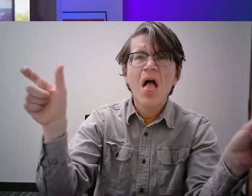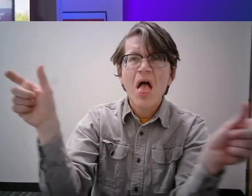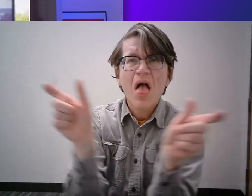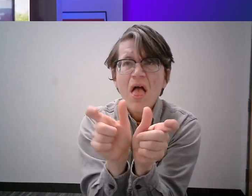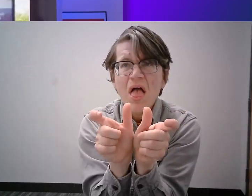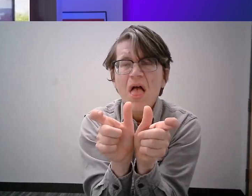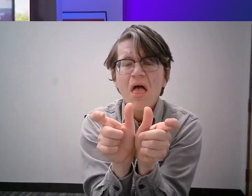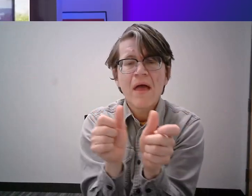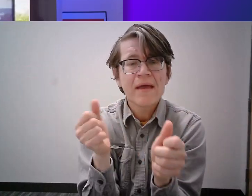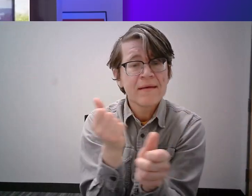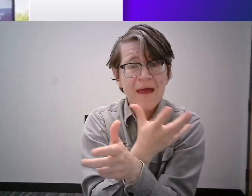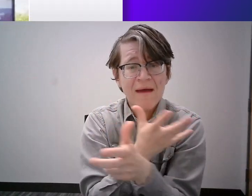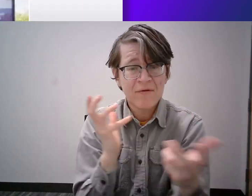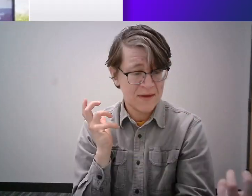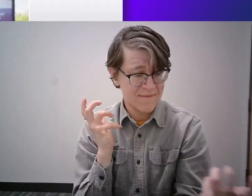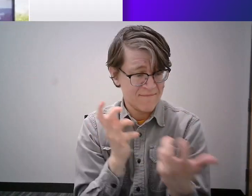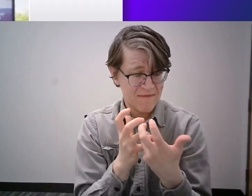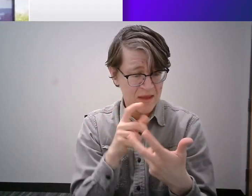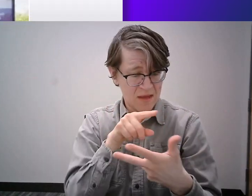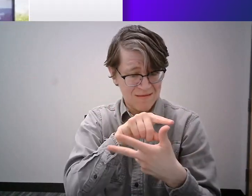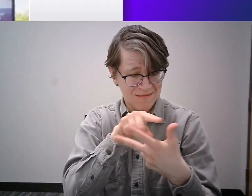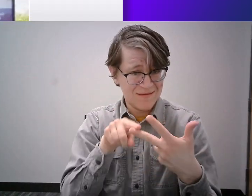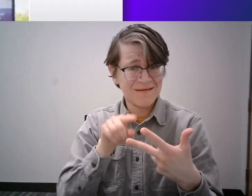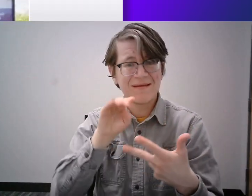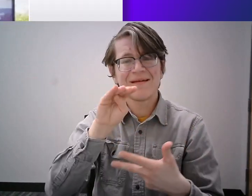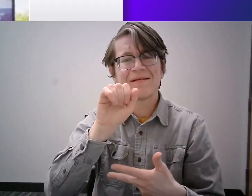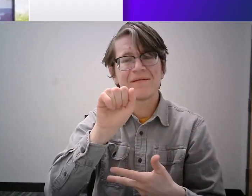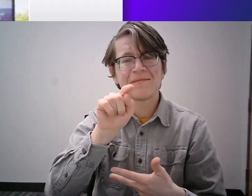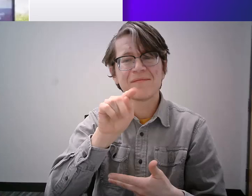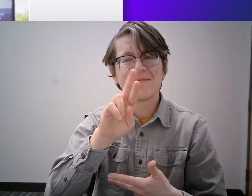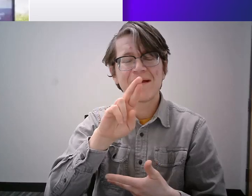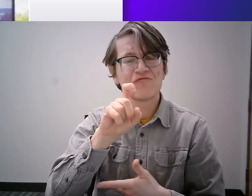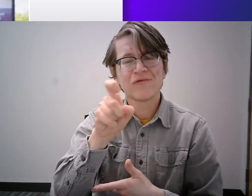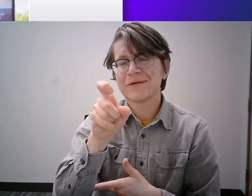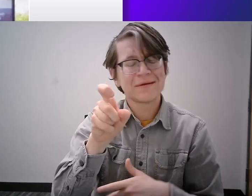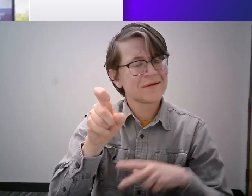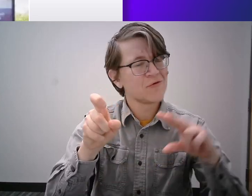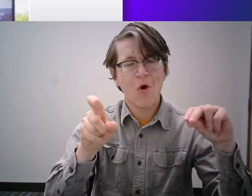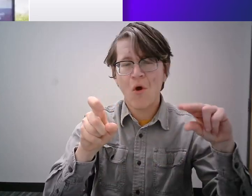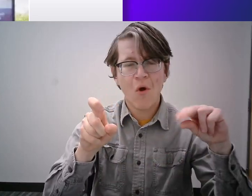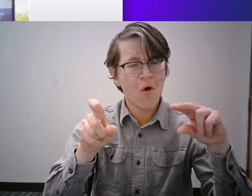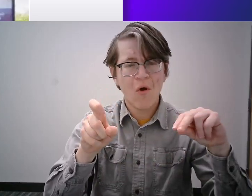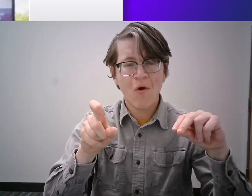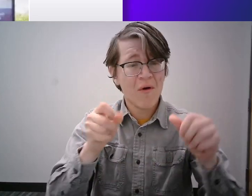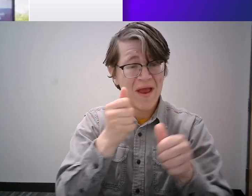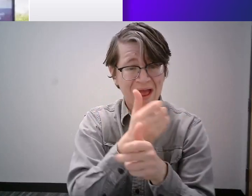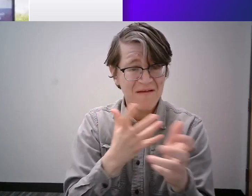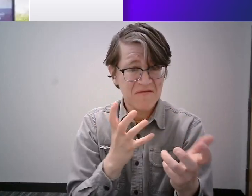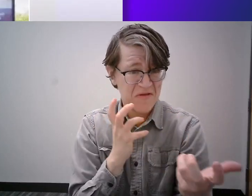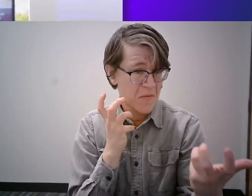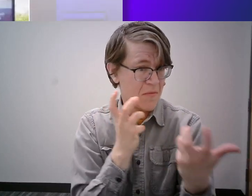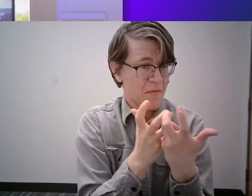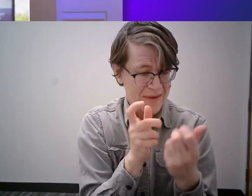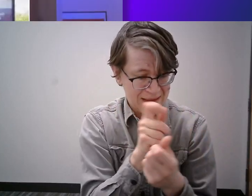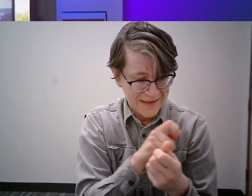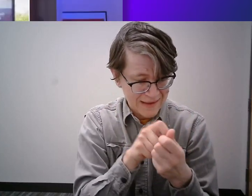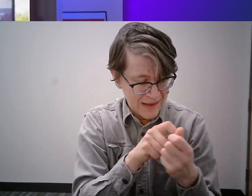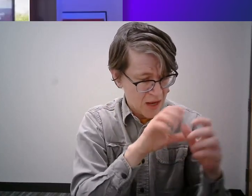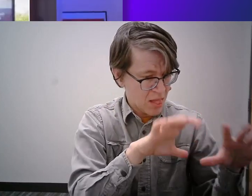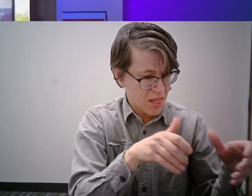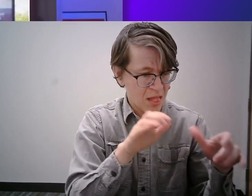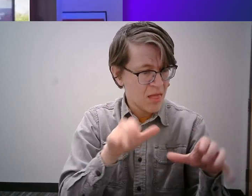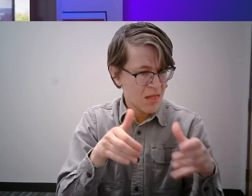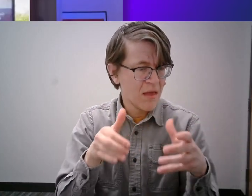the matrix, because you will soon find out that not everything fits exactly into one place, but overall it